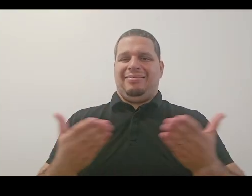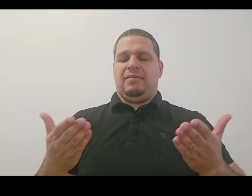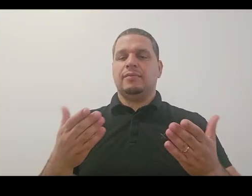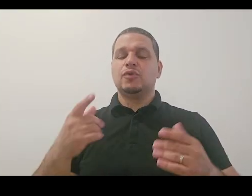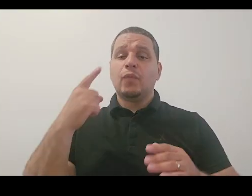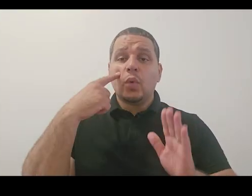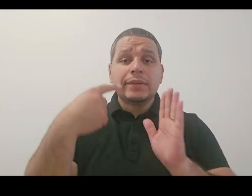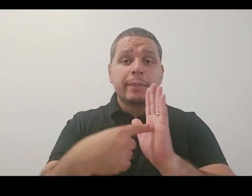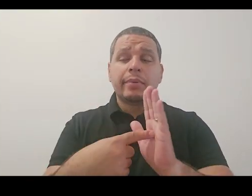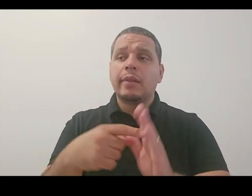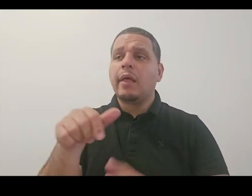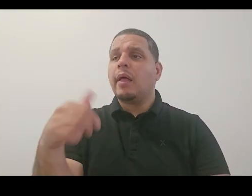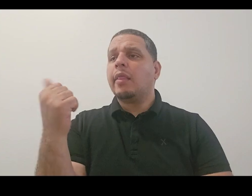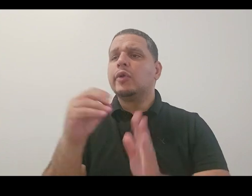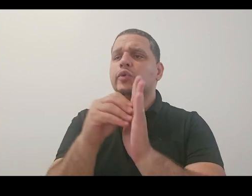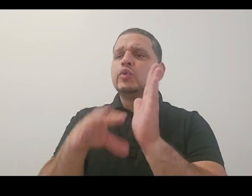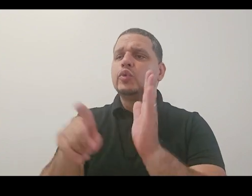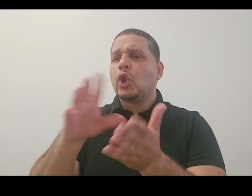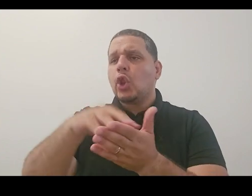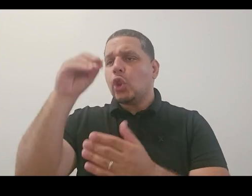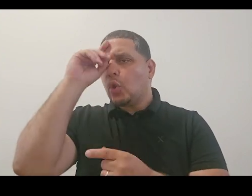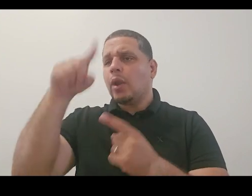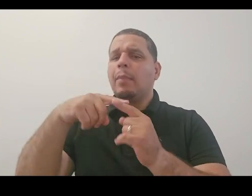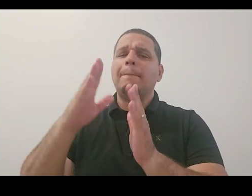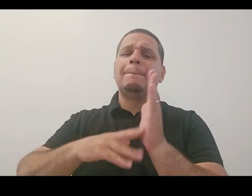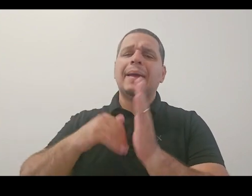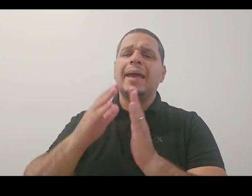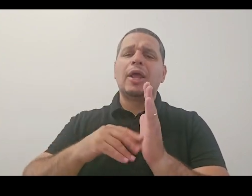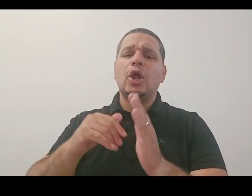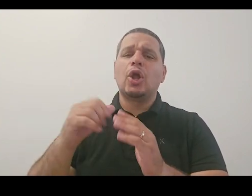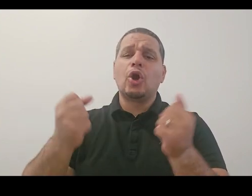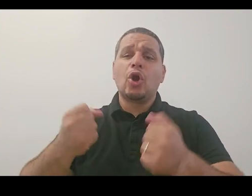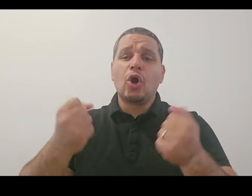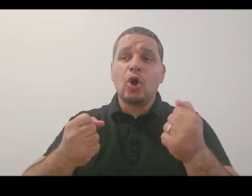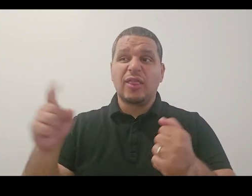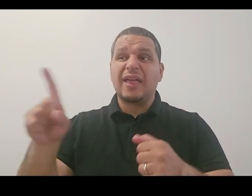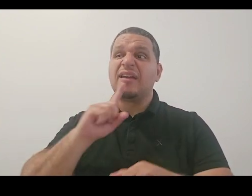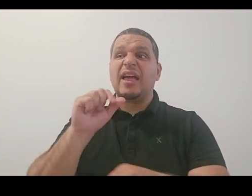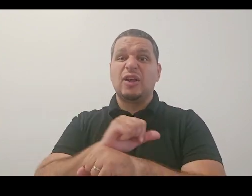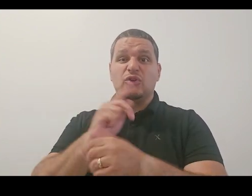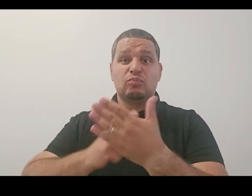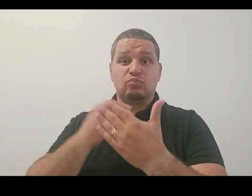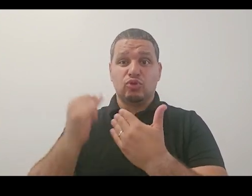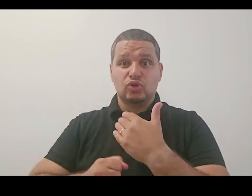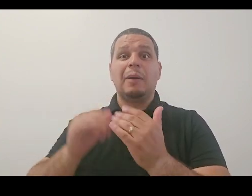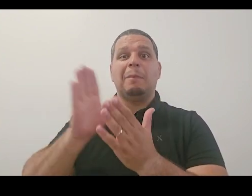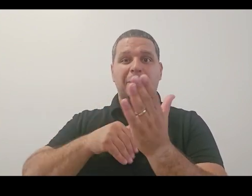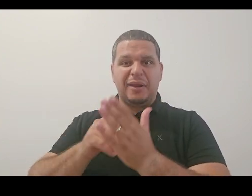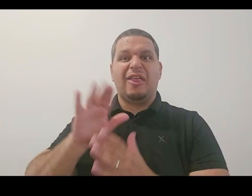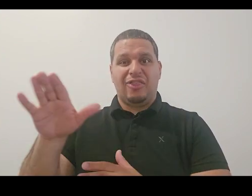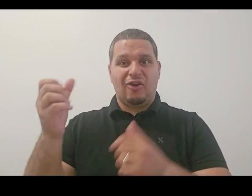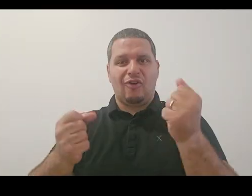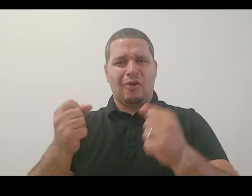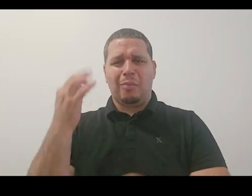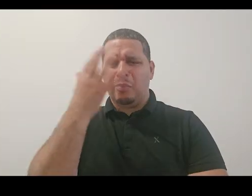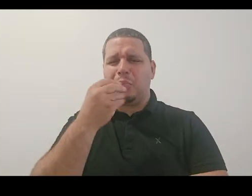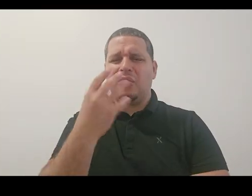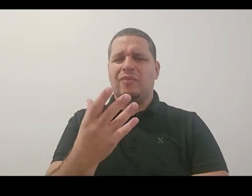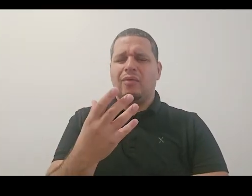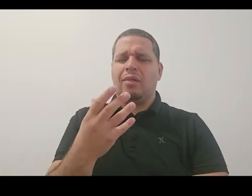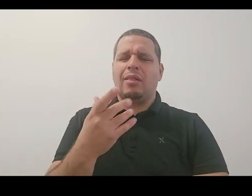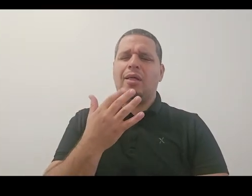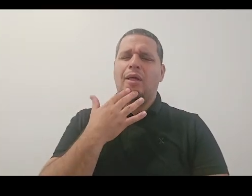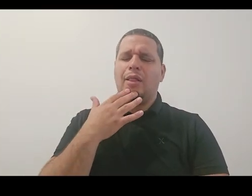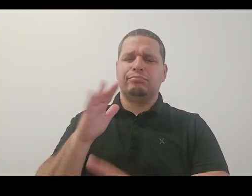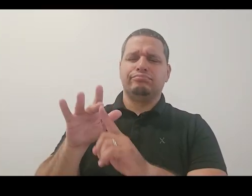example, someone else learned about painting cars, and their actual project is that they painted their car like this beautiful magenta color. But